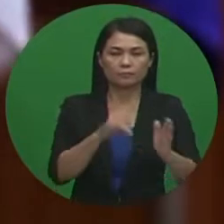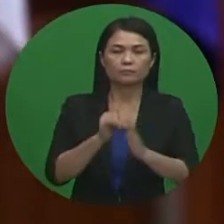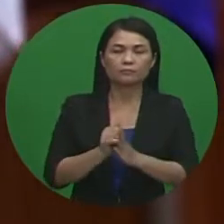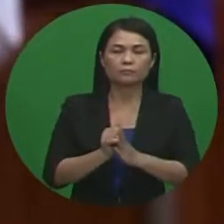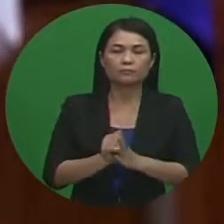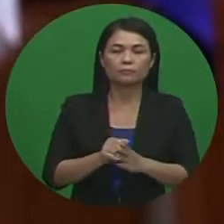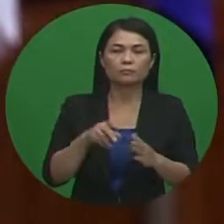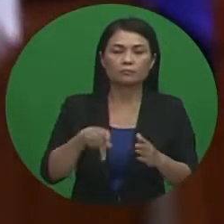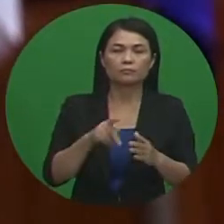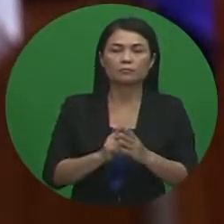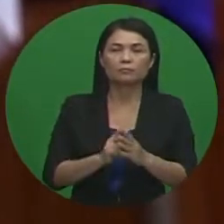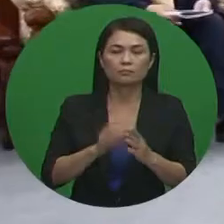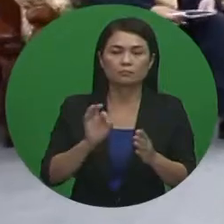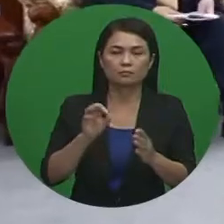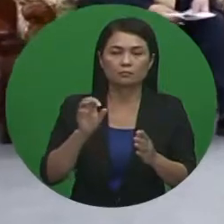Public Wi-Fi